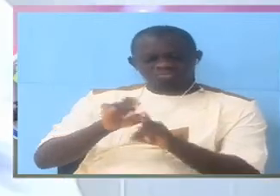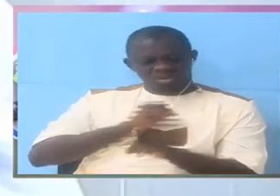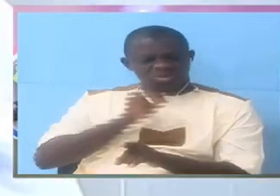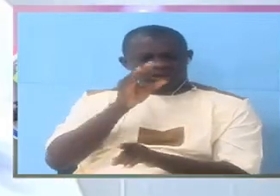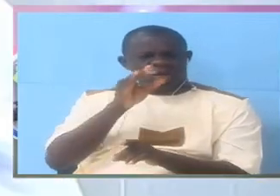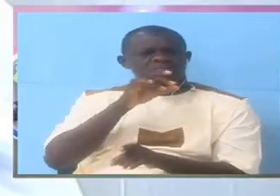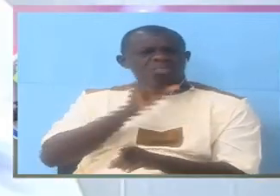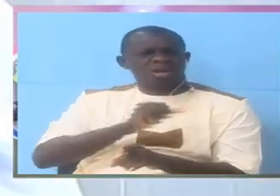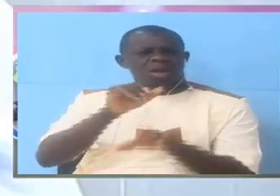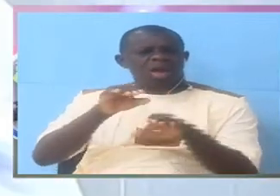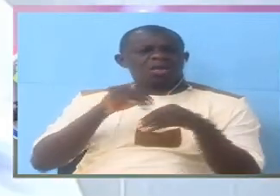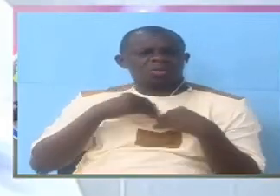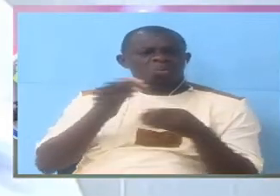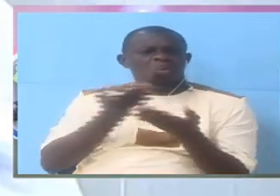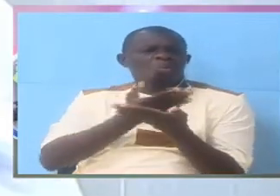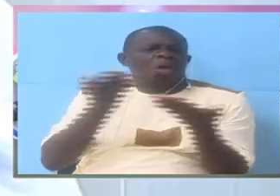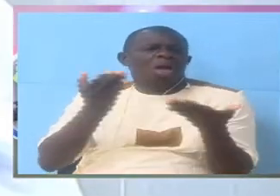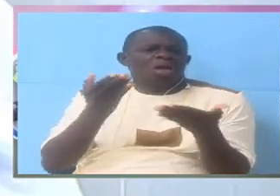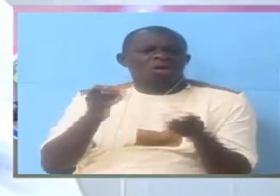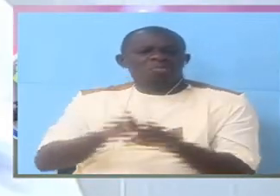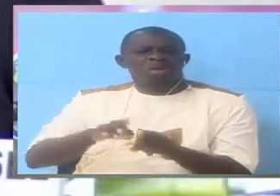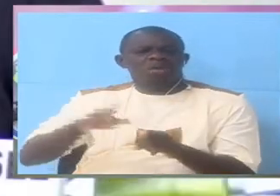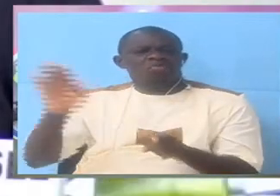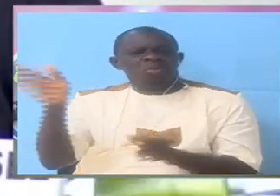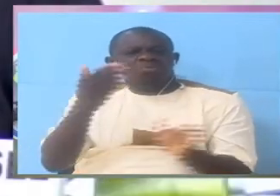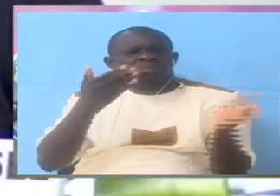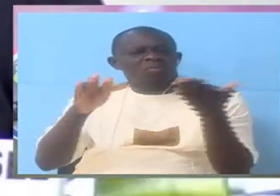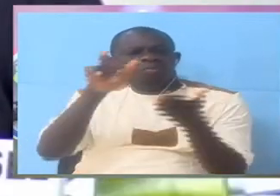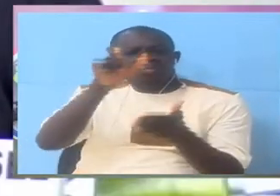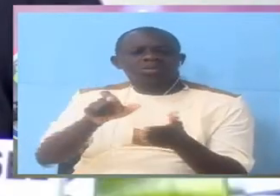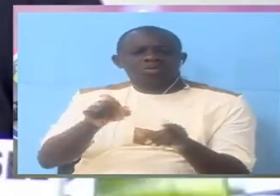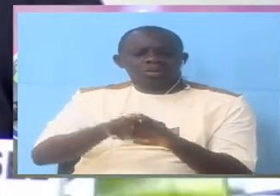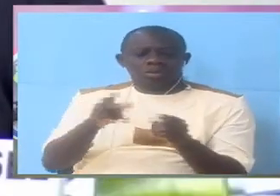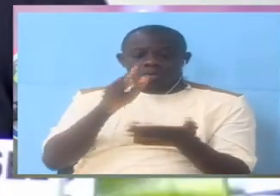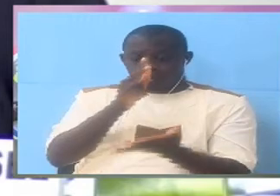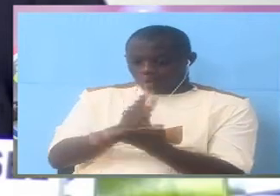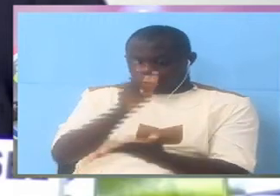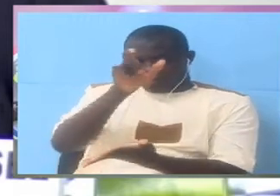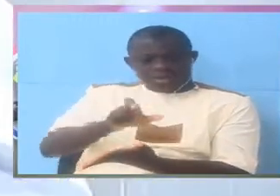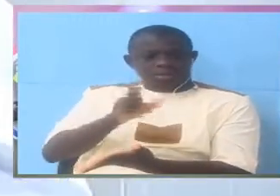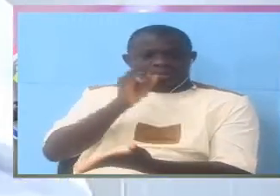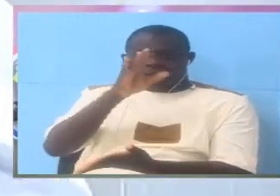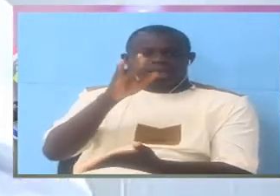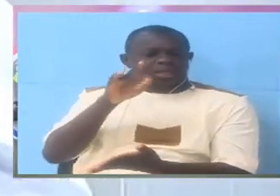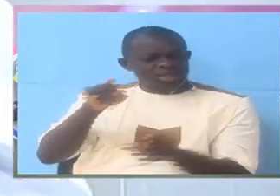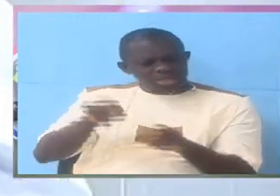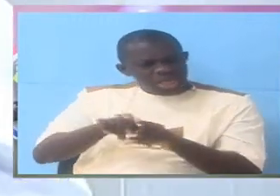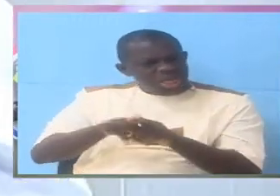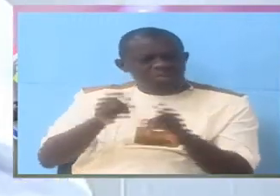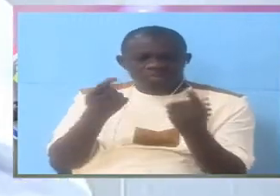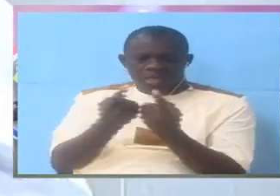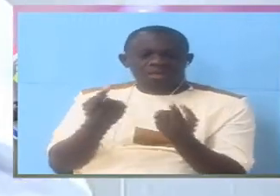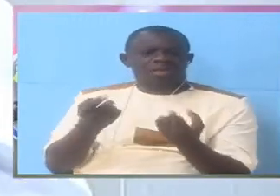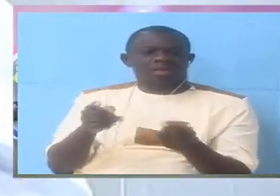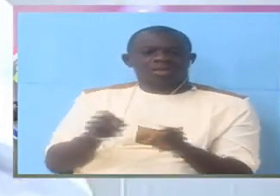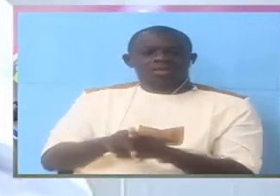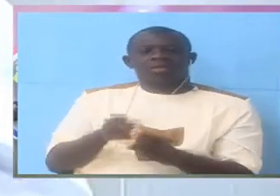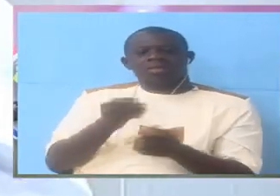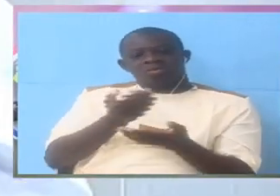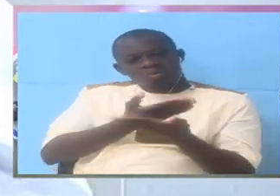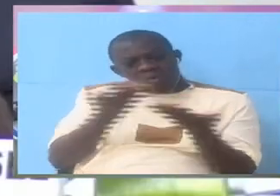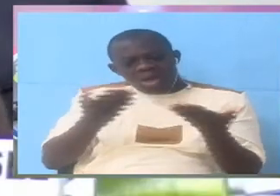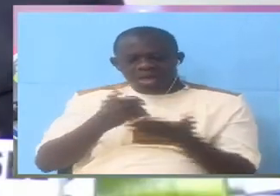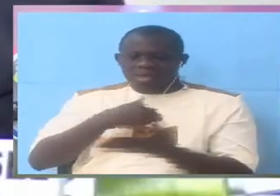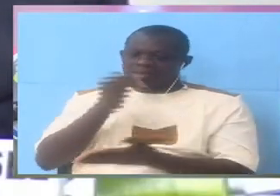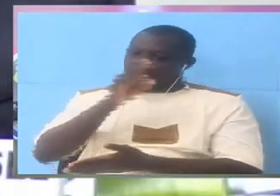do you need? Well, the witness also said so. This is why I said no. You see,